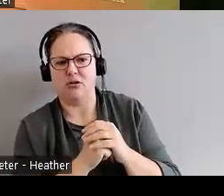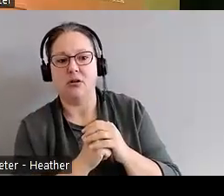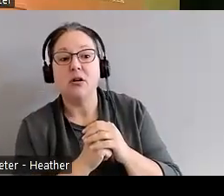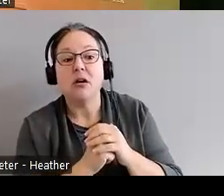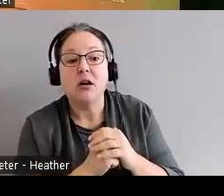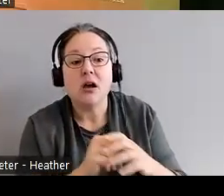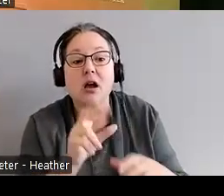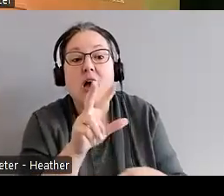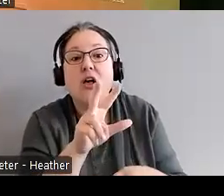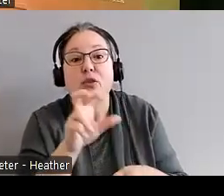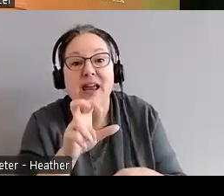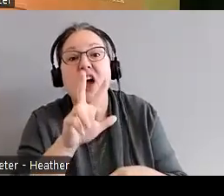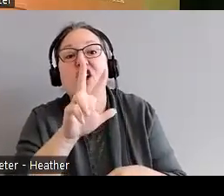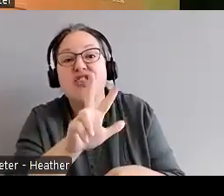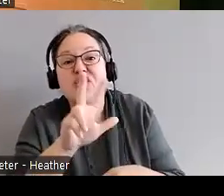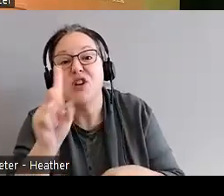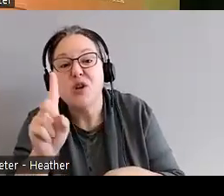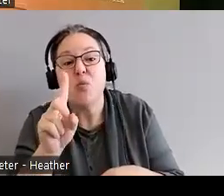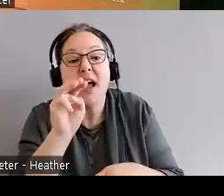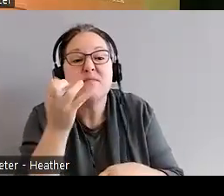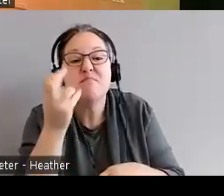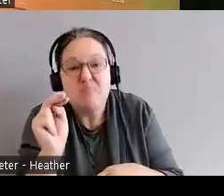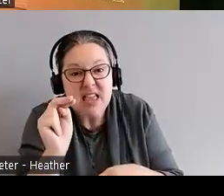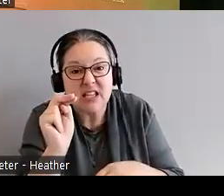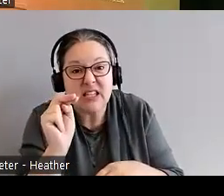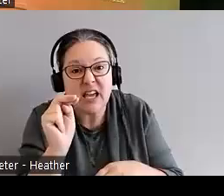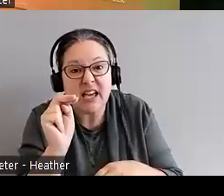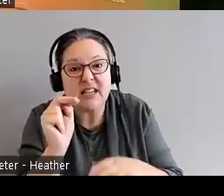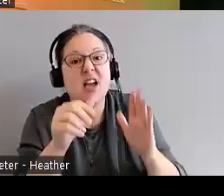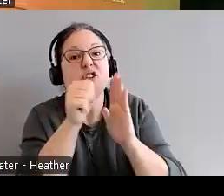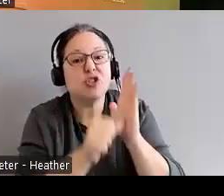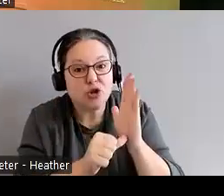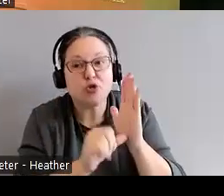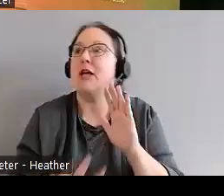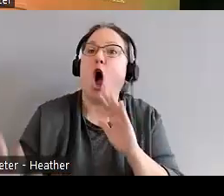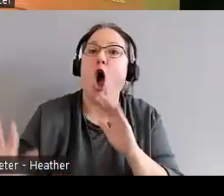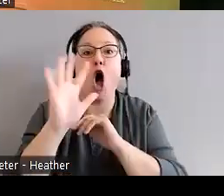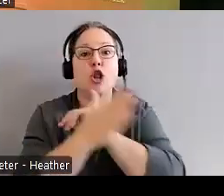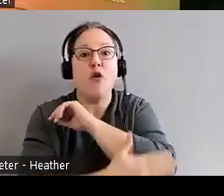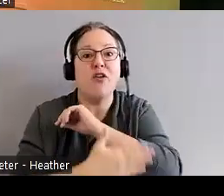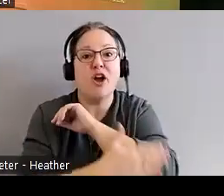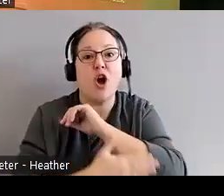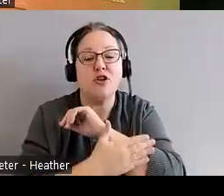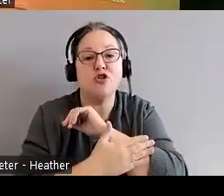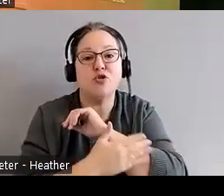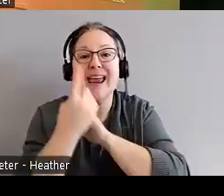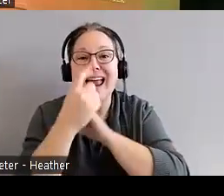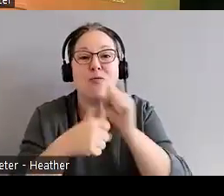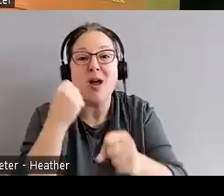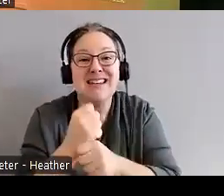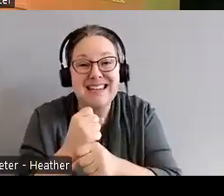331 million major surgeries around the country per year. And there are lots of surgery whenever you go to